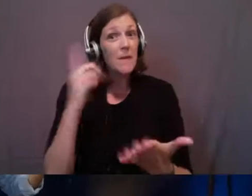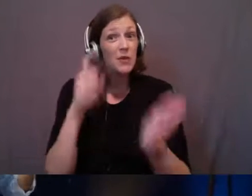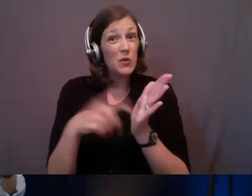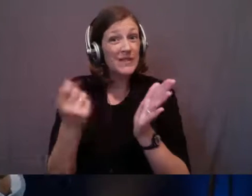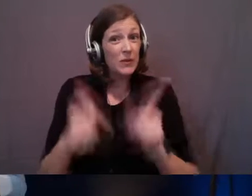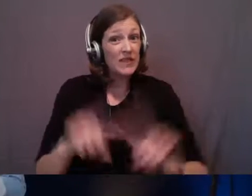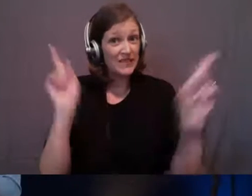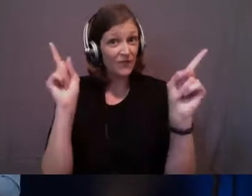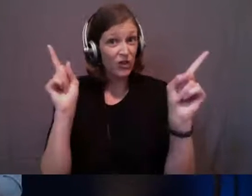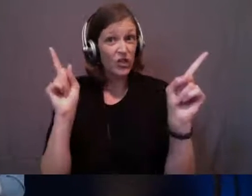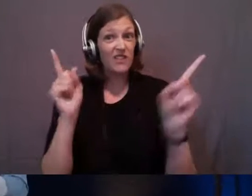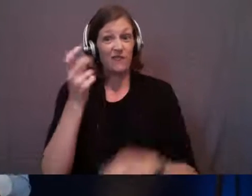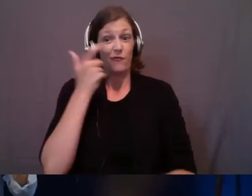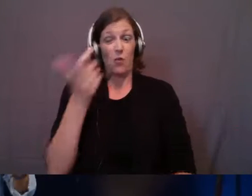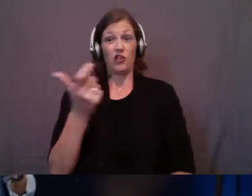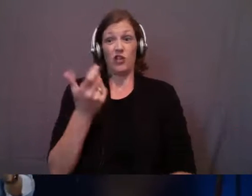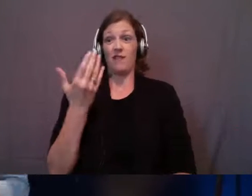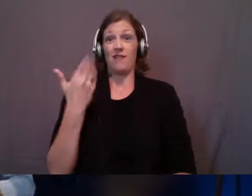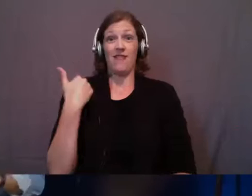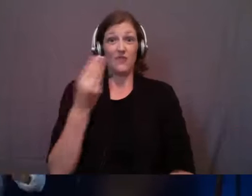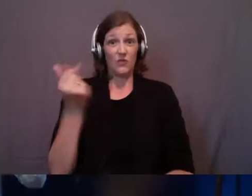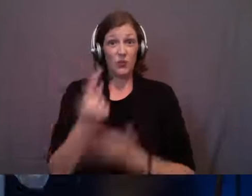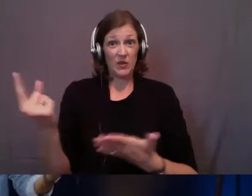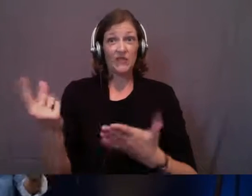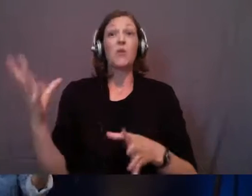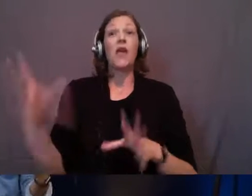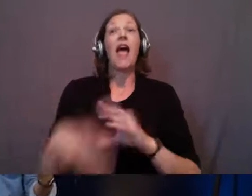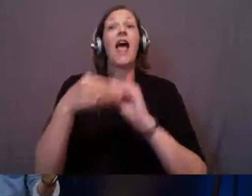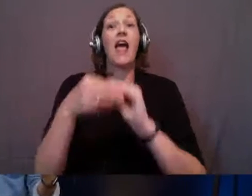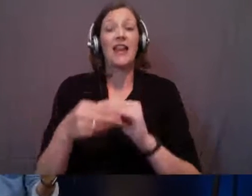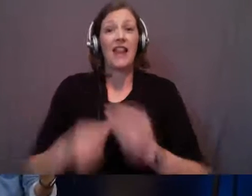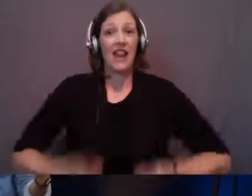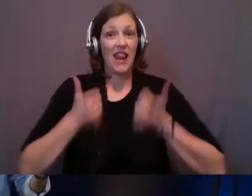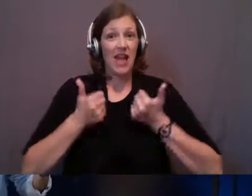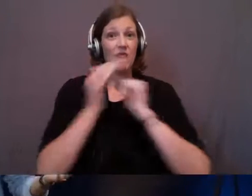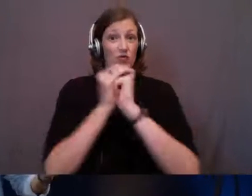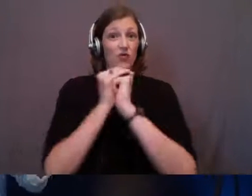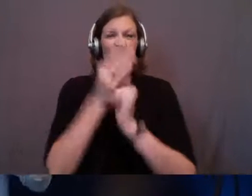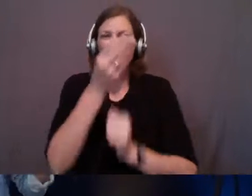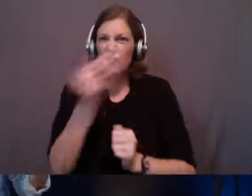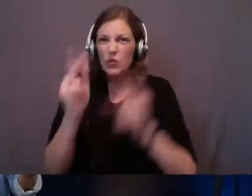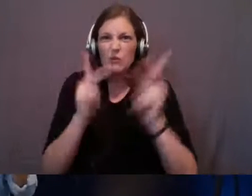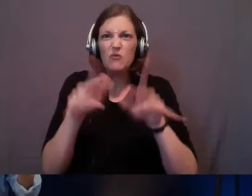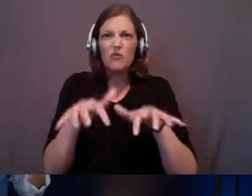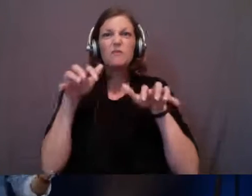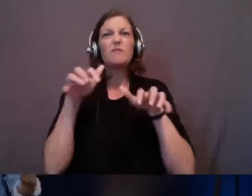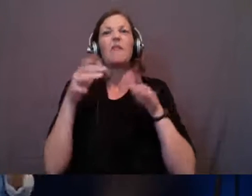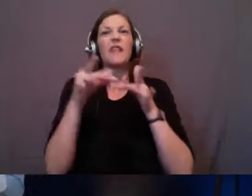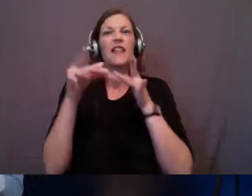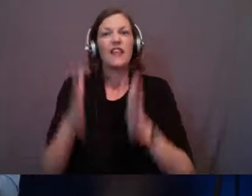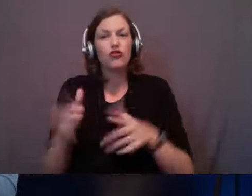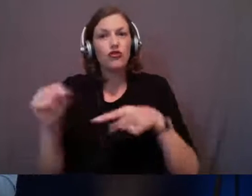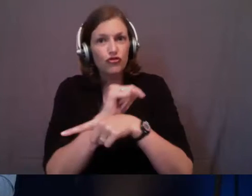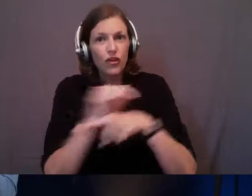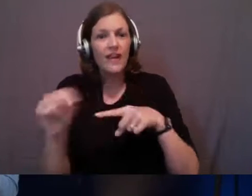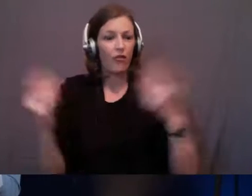been watching the last few weeks because we did have live worship. There are a few people in the auditorium. They are leaders who've been trained, and they're here this week.